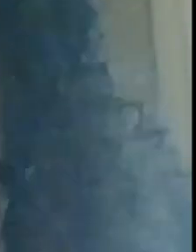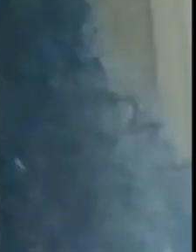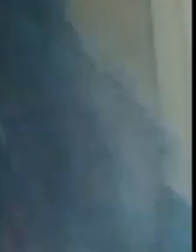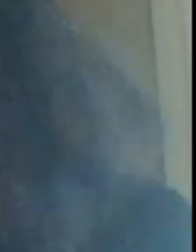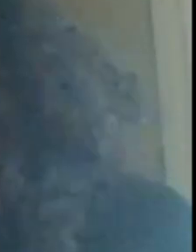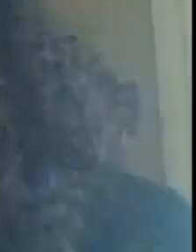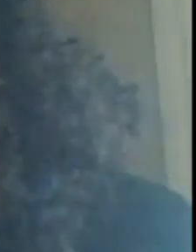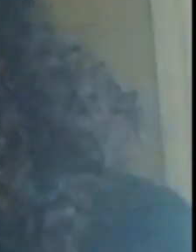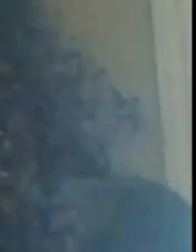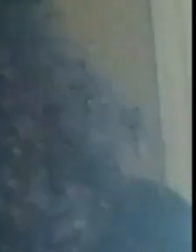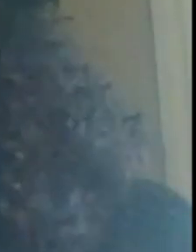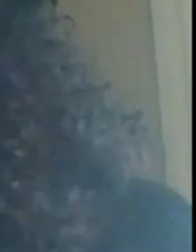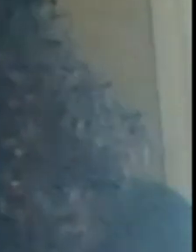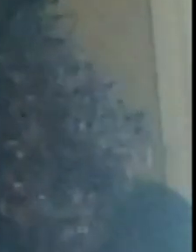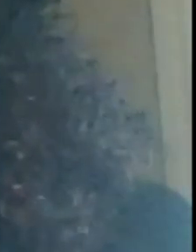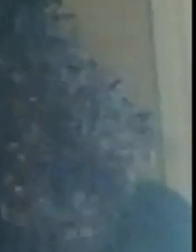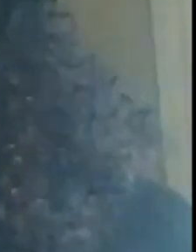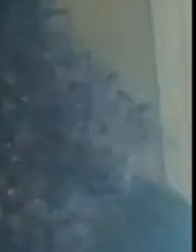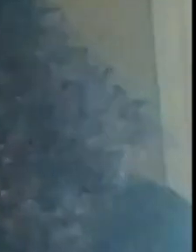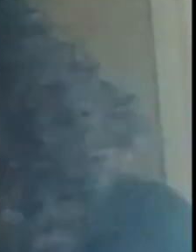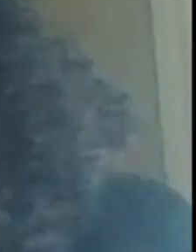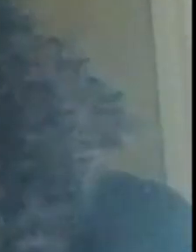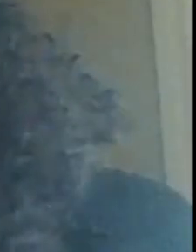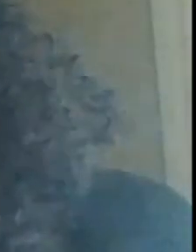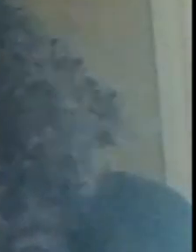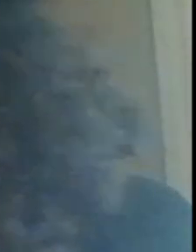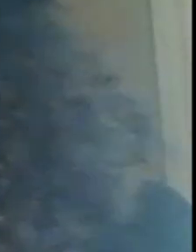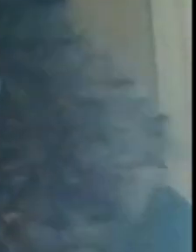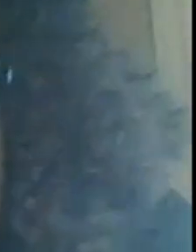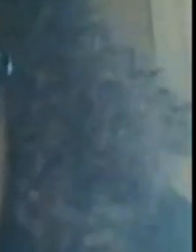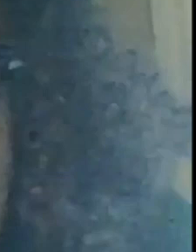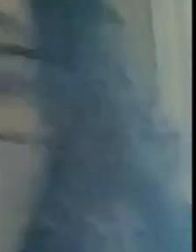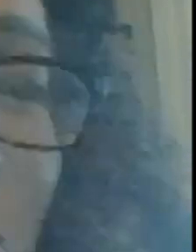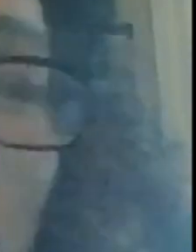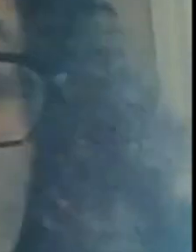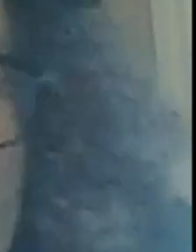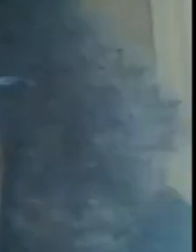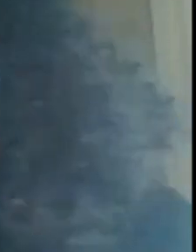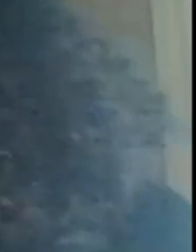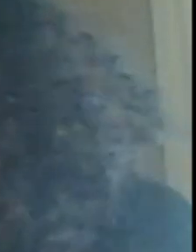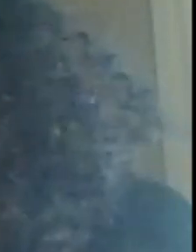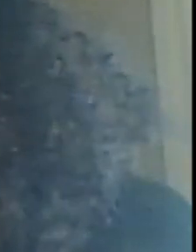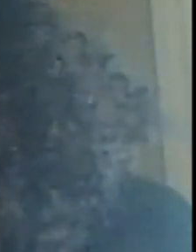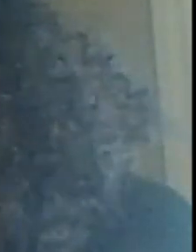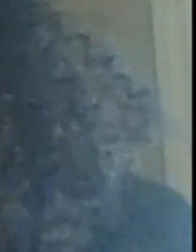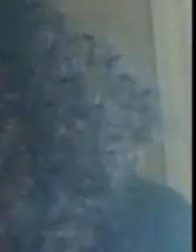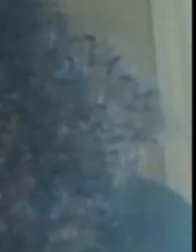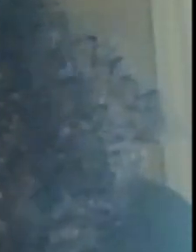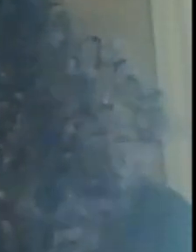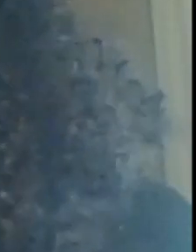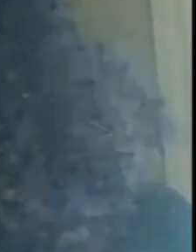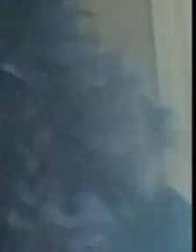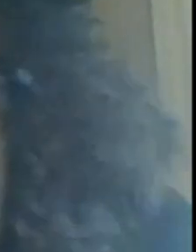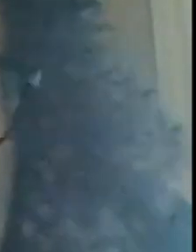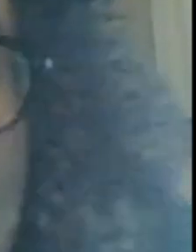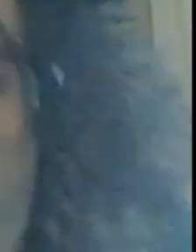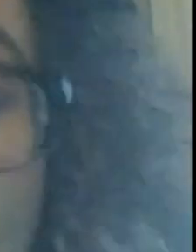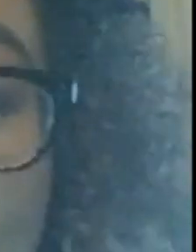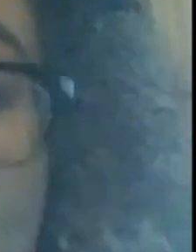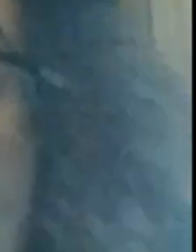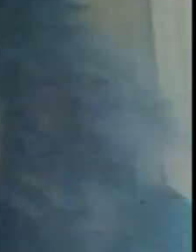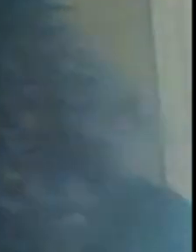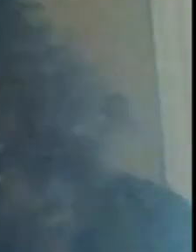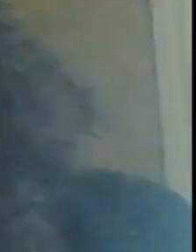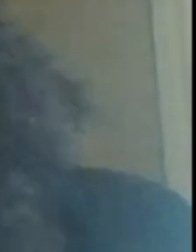you know, we sent out about 500 invitations to students from all over the place. So we're expecting a big